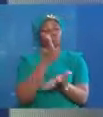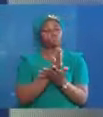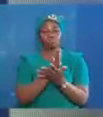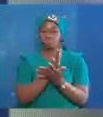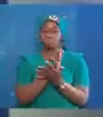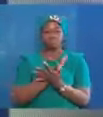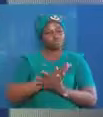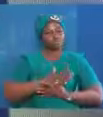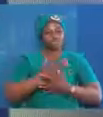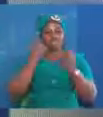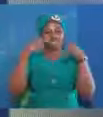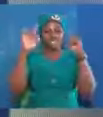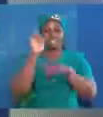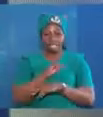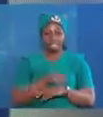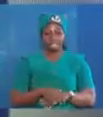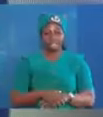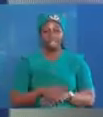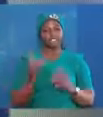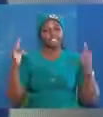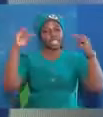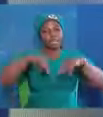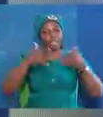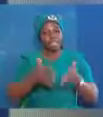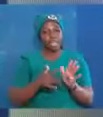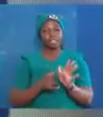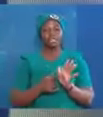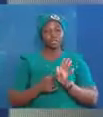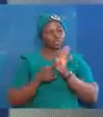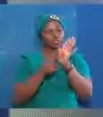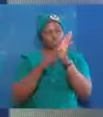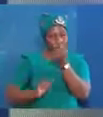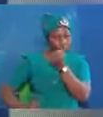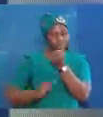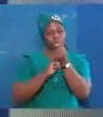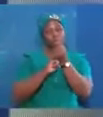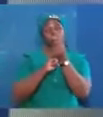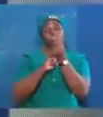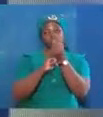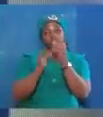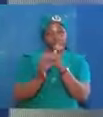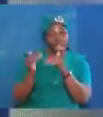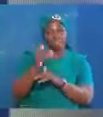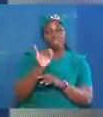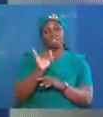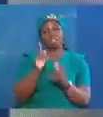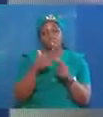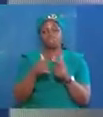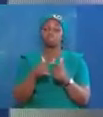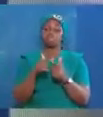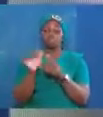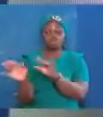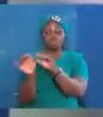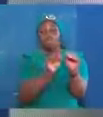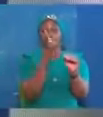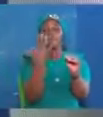done. They have, by coming here, is a sign of endorsement. Then after that, we are going to take it to Parliament,